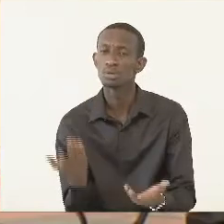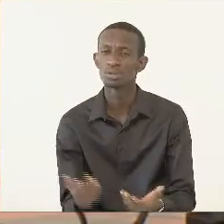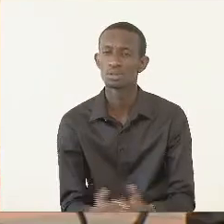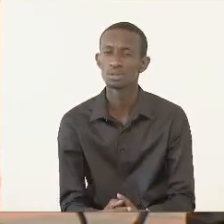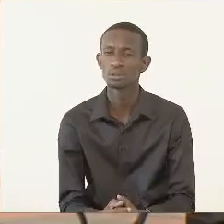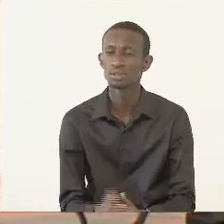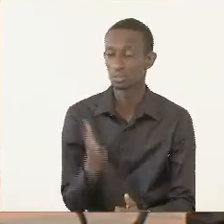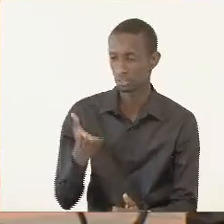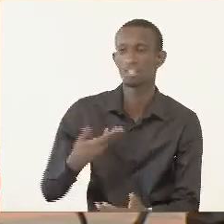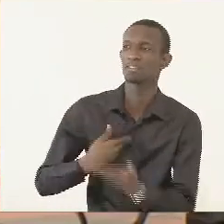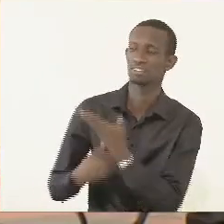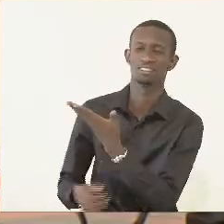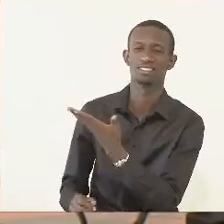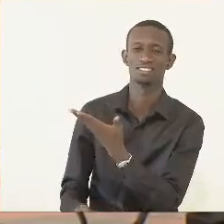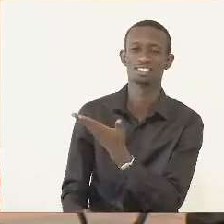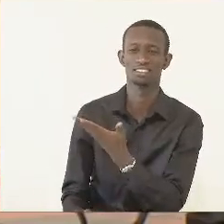And this is what we have.